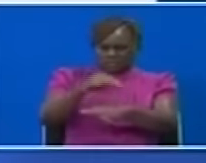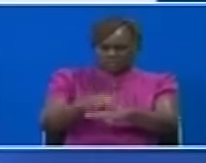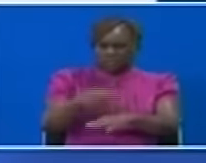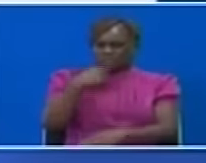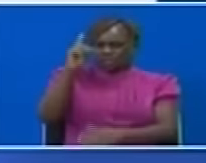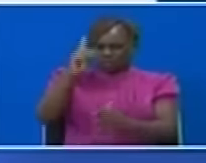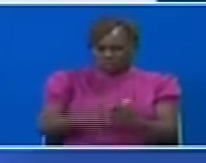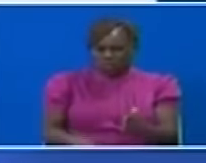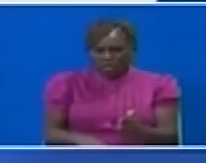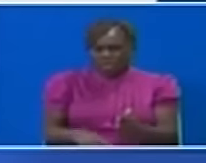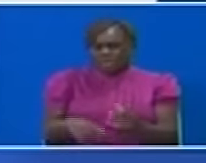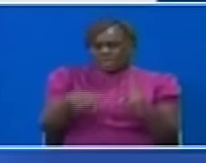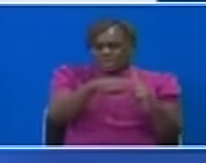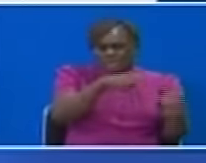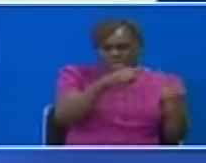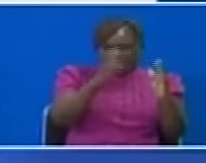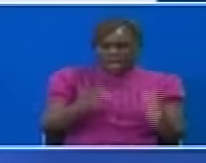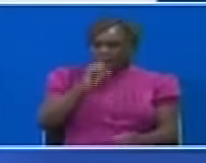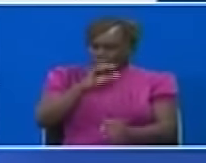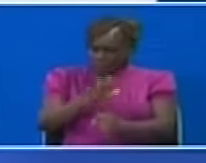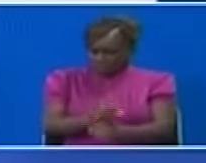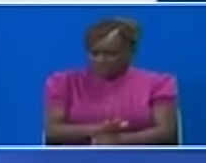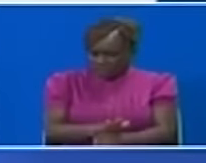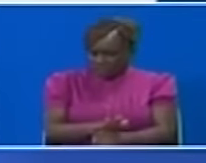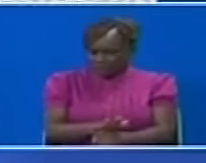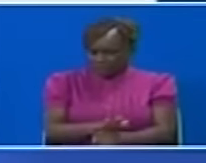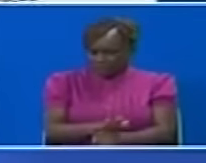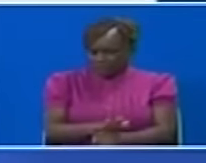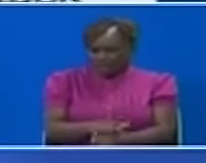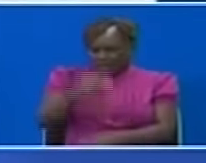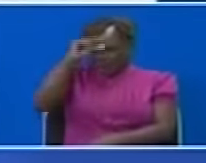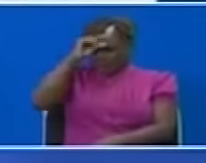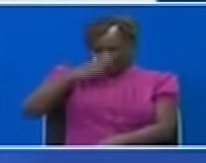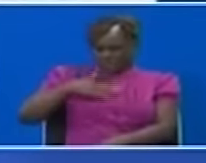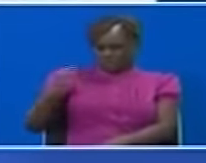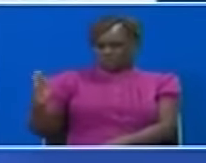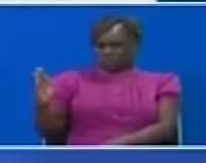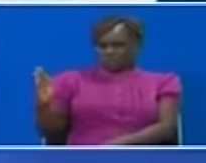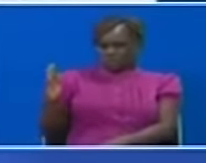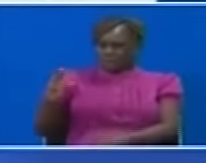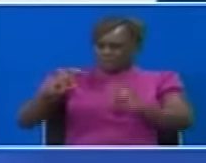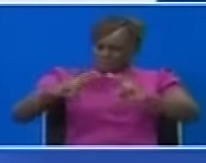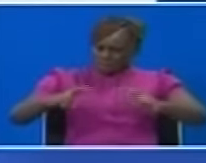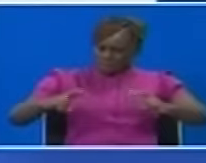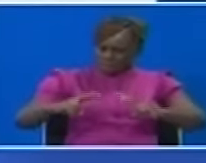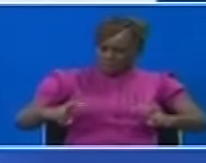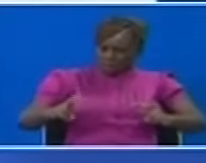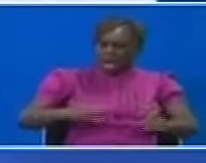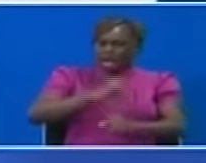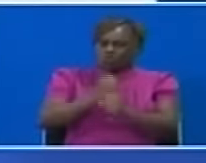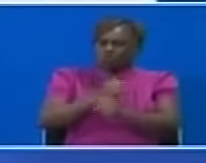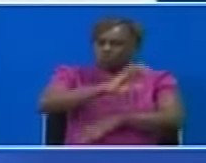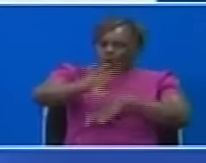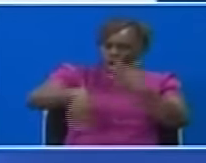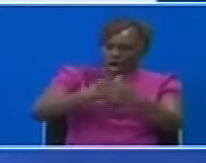referred to as a depraved killer, promising that, and I quote, "My government security and investigative agencies will do all within